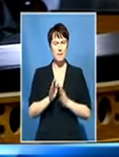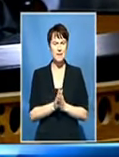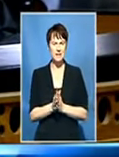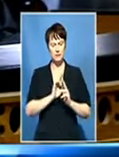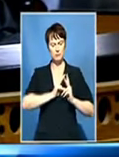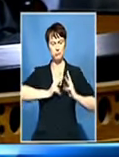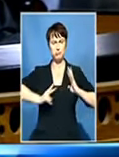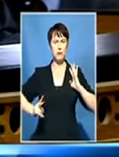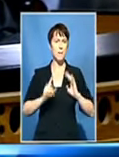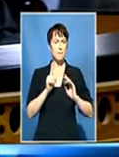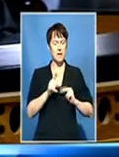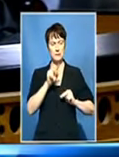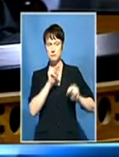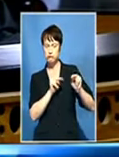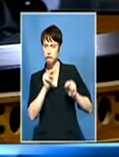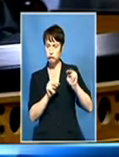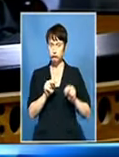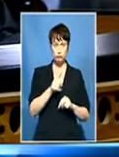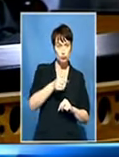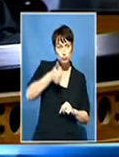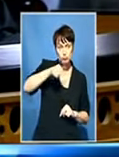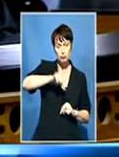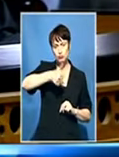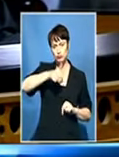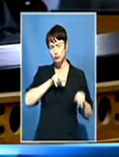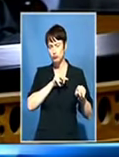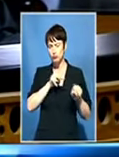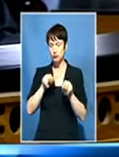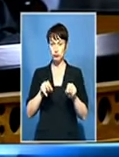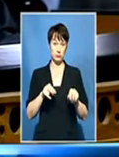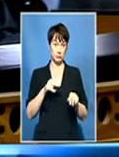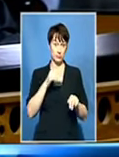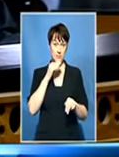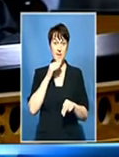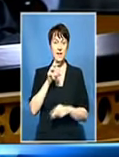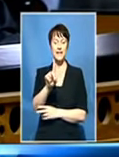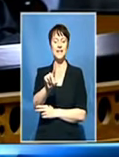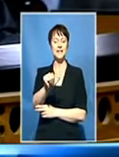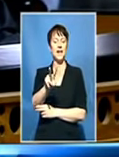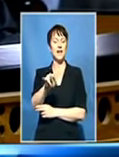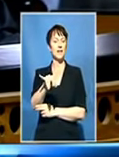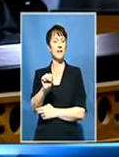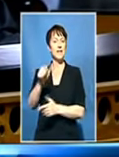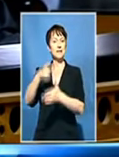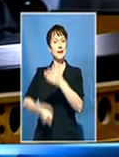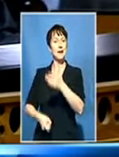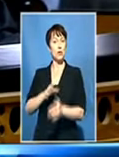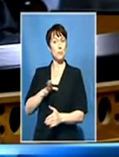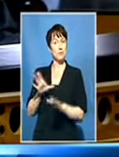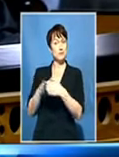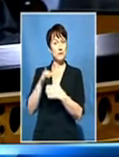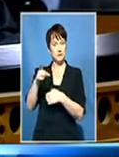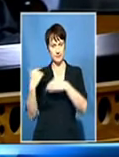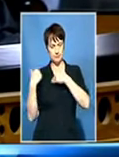see, he's a person who is really no stranger to issues relating to treasury and finance. So